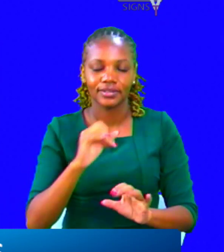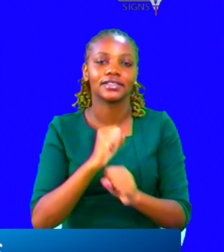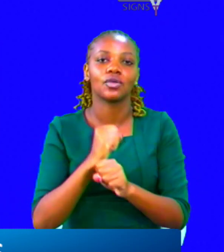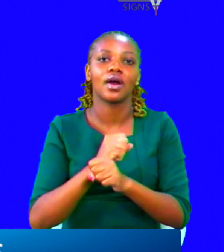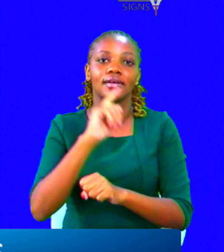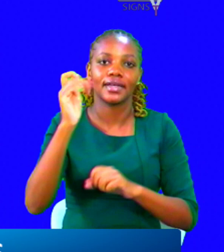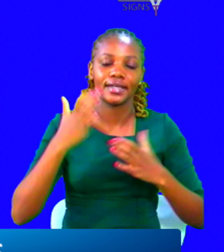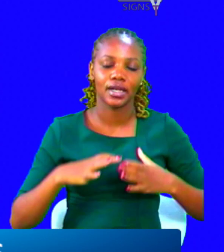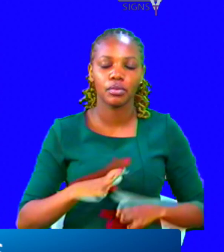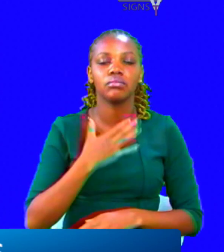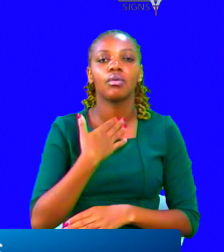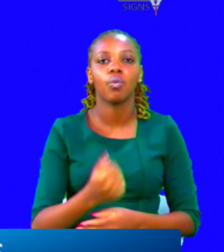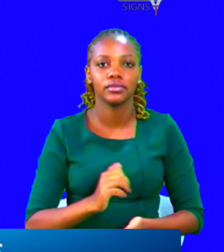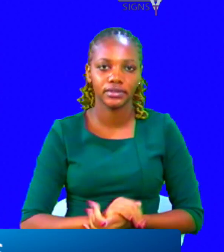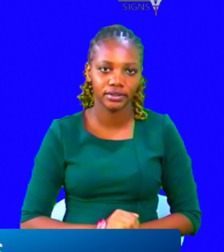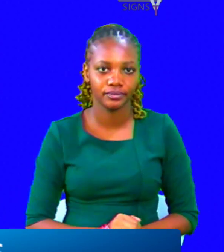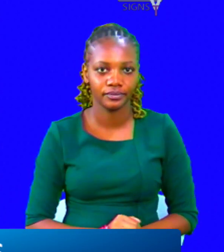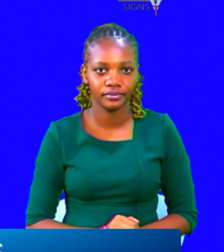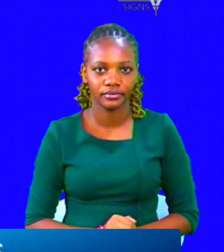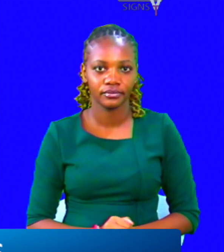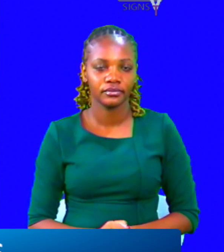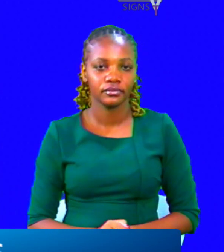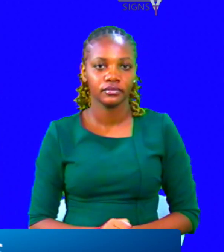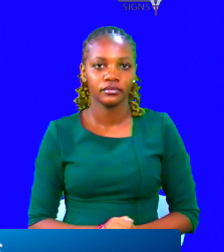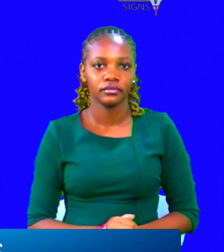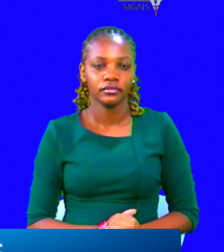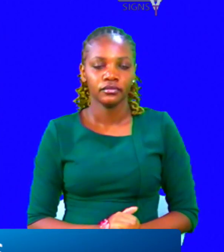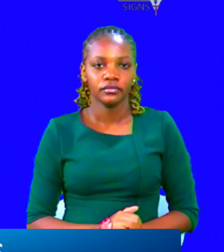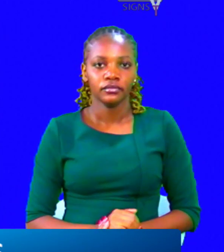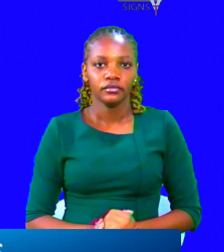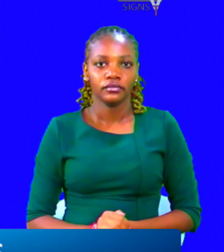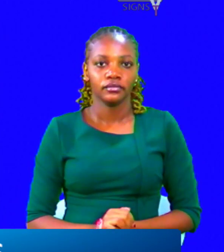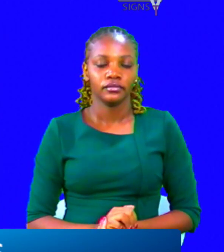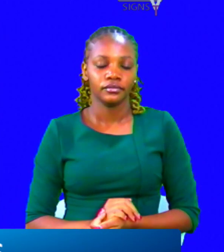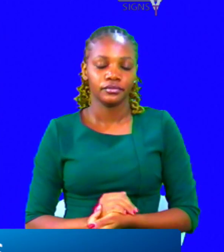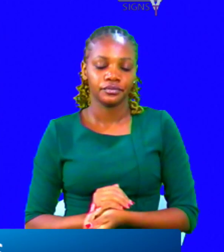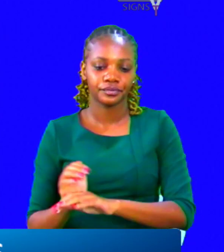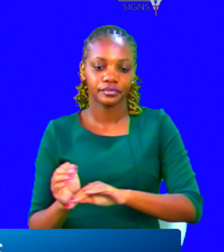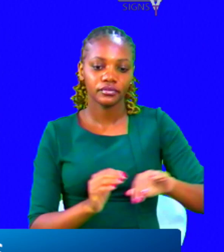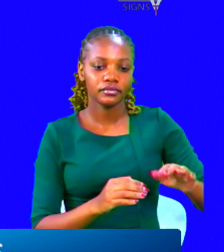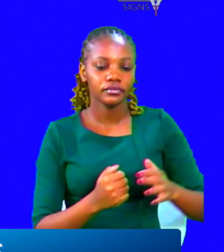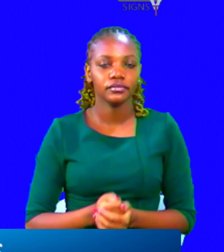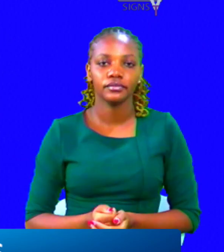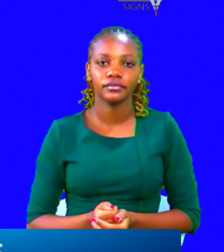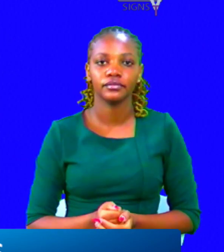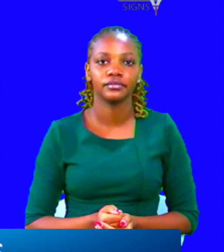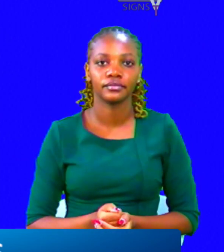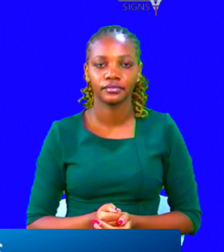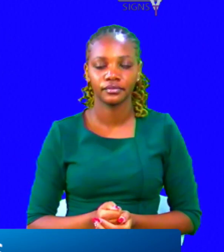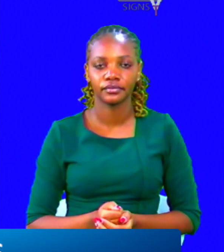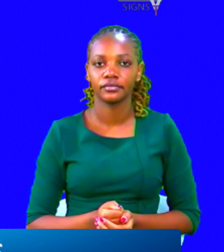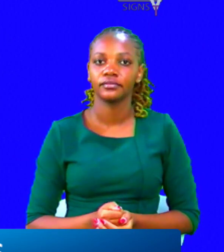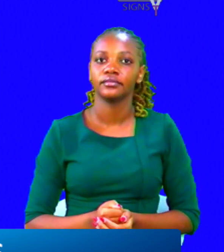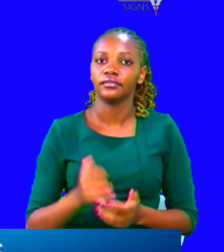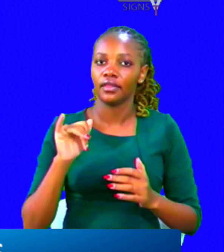tunawaambia ndio kazi wananchi wa Kenya walikuajiri uwafanyie. Is an account of the